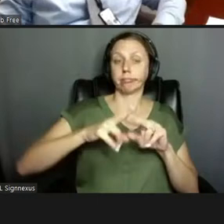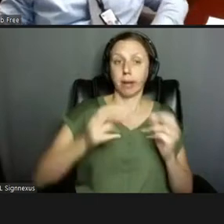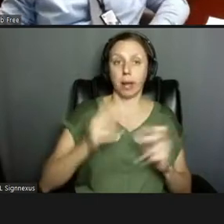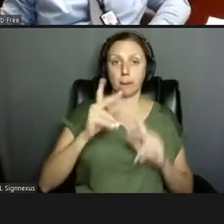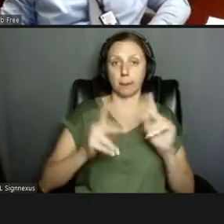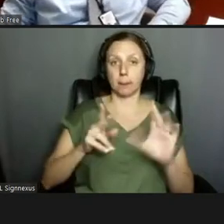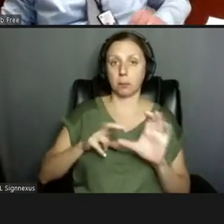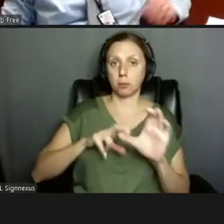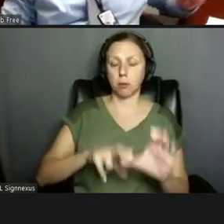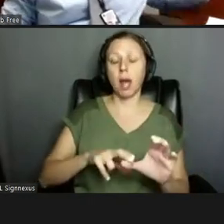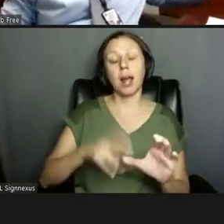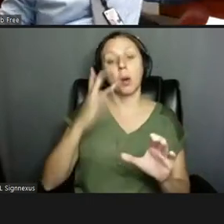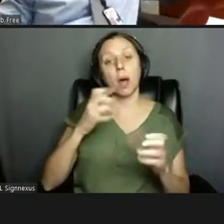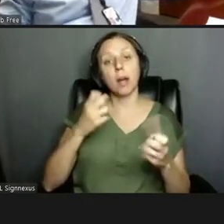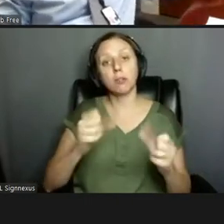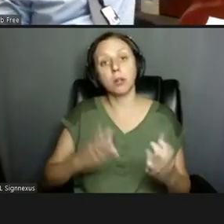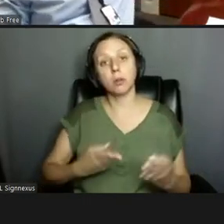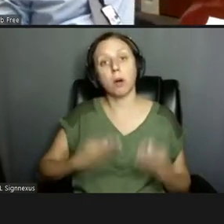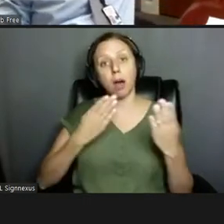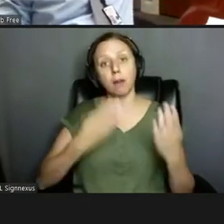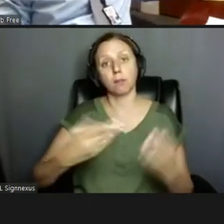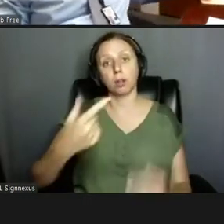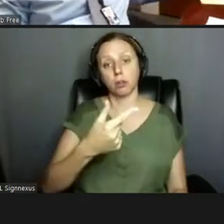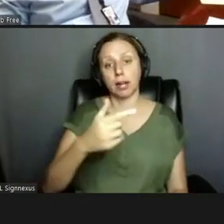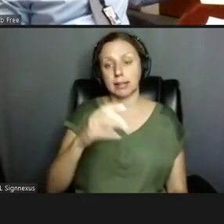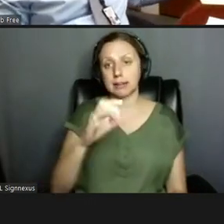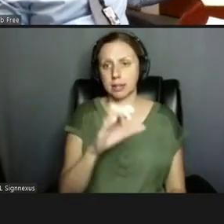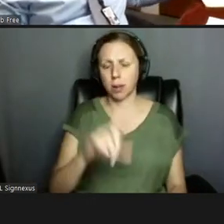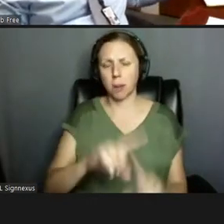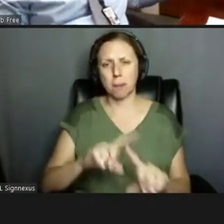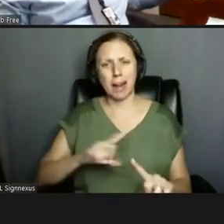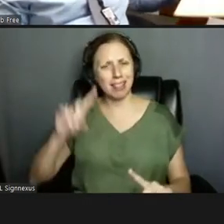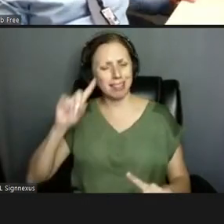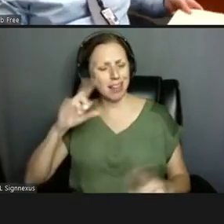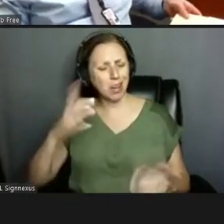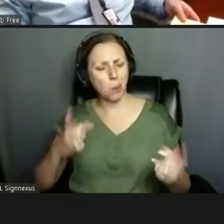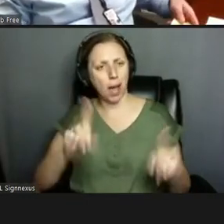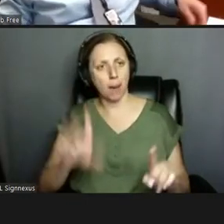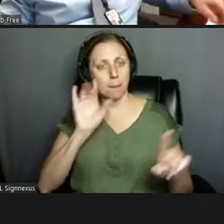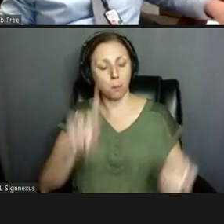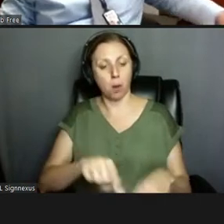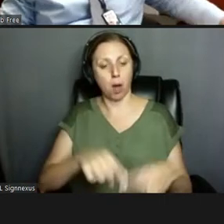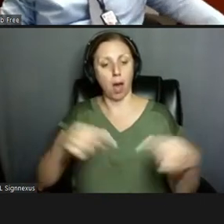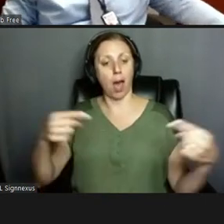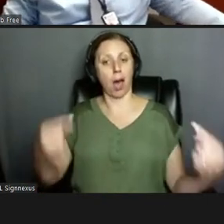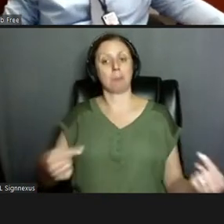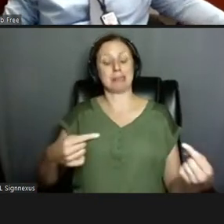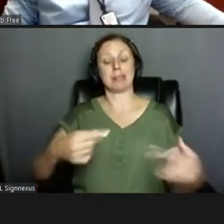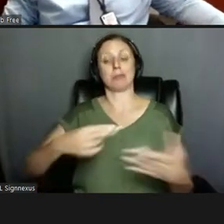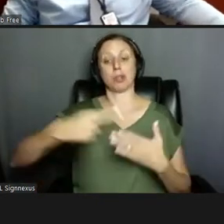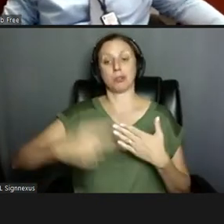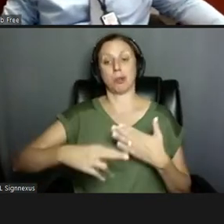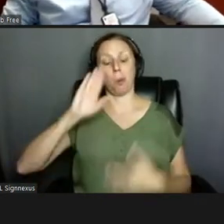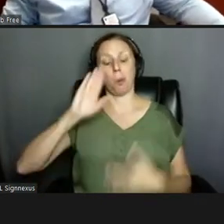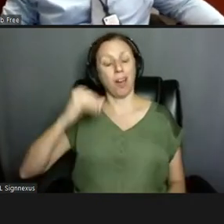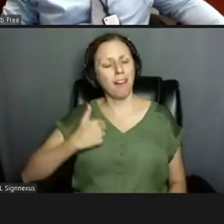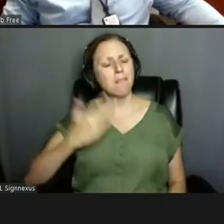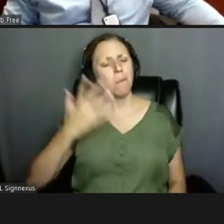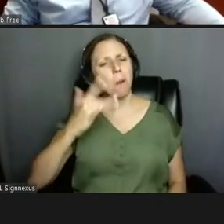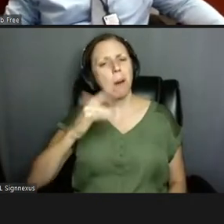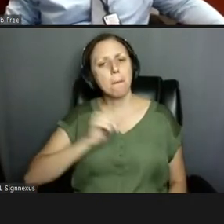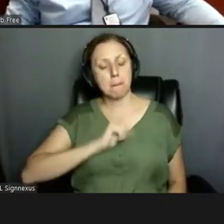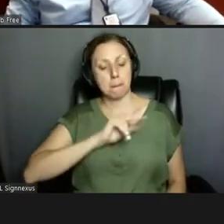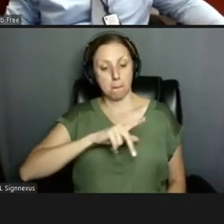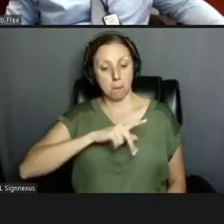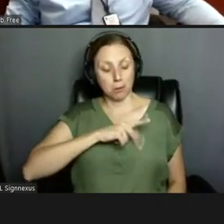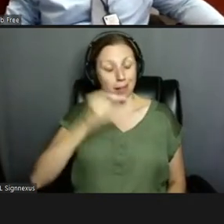wonderful things like Grand Central. But I think you're going to have the opposite effect here, right? I personally, if